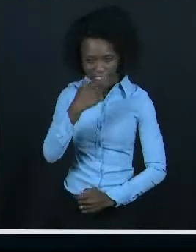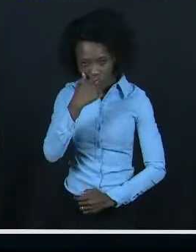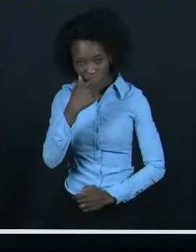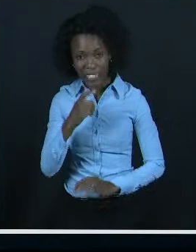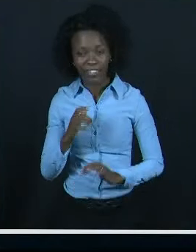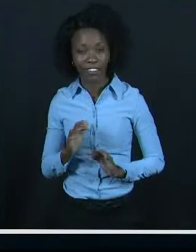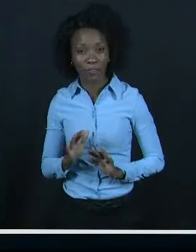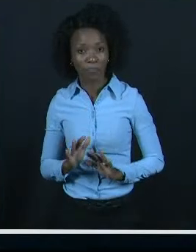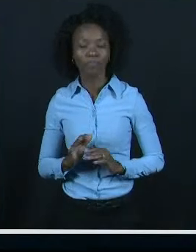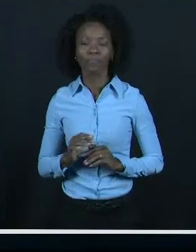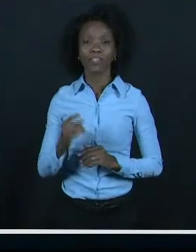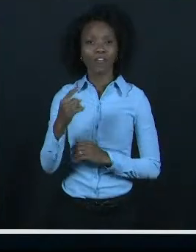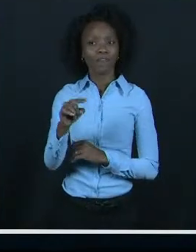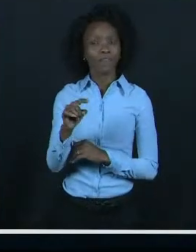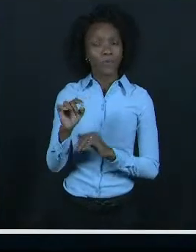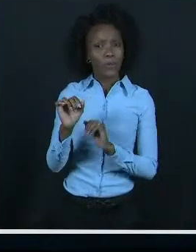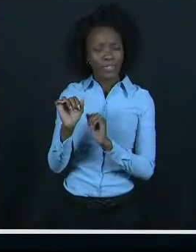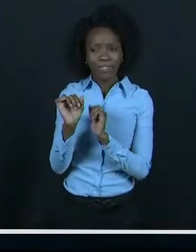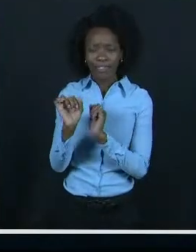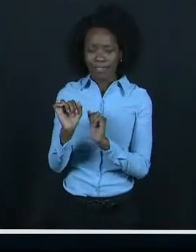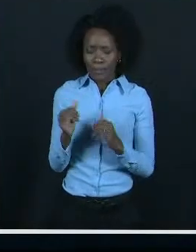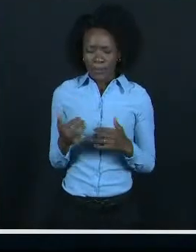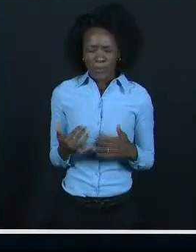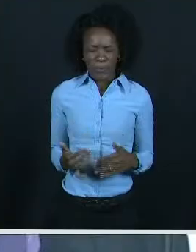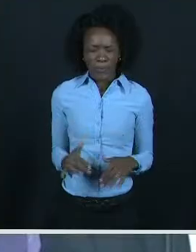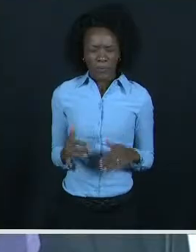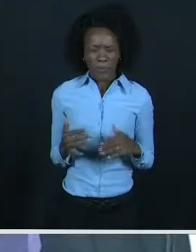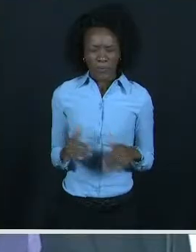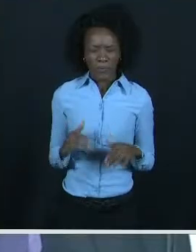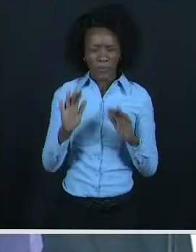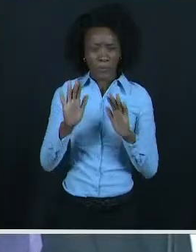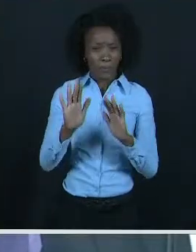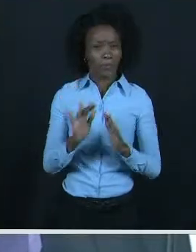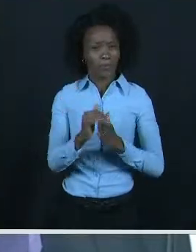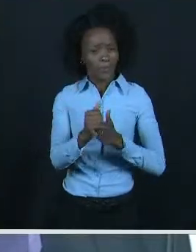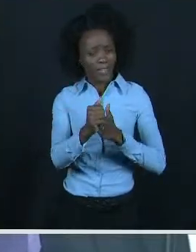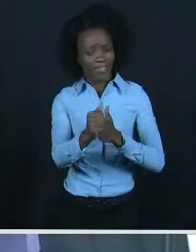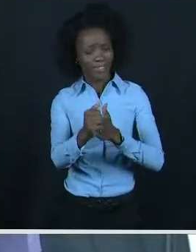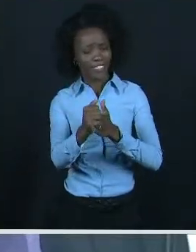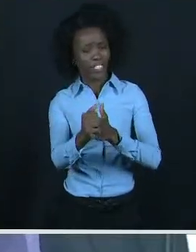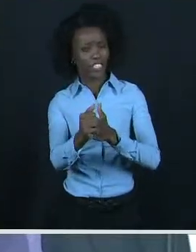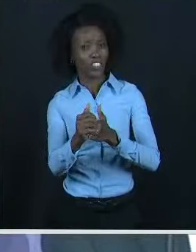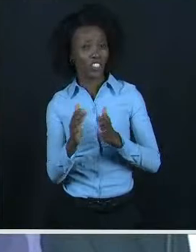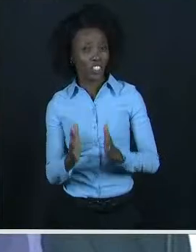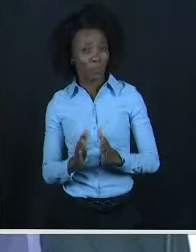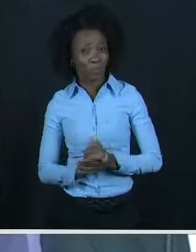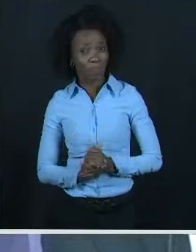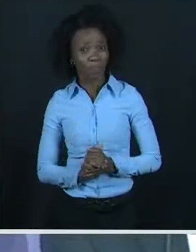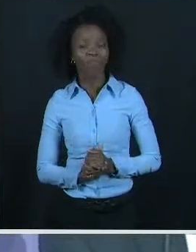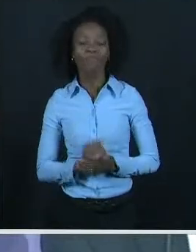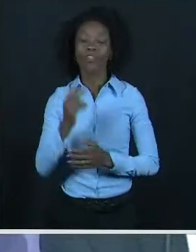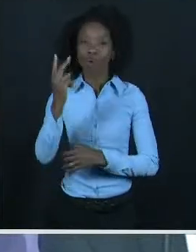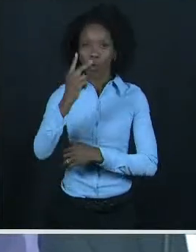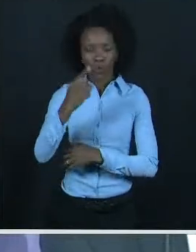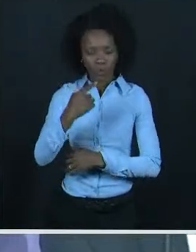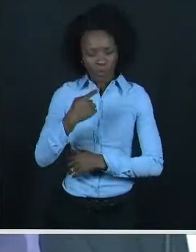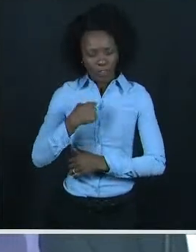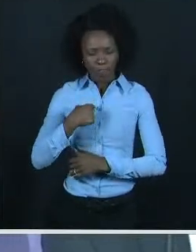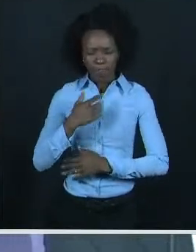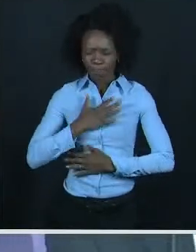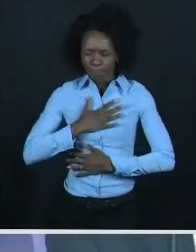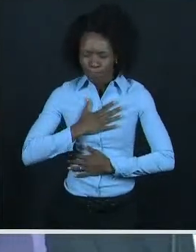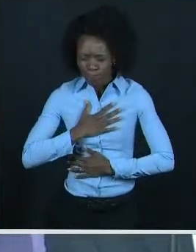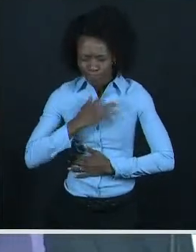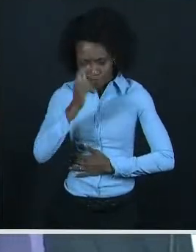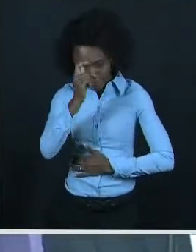for his extraordinary leadership. But I also want to pay real homage